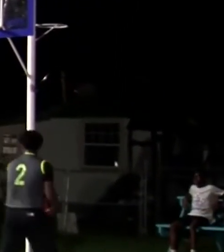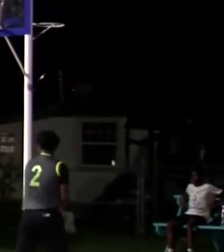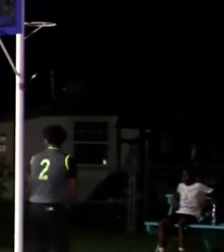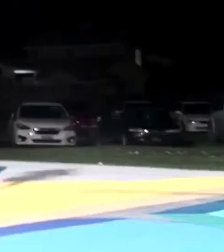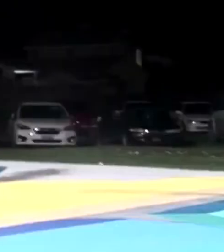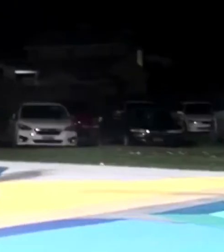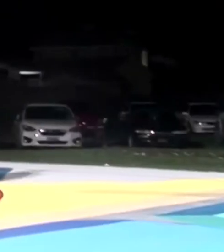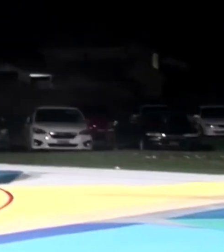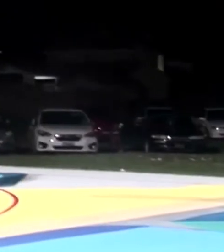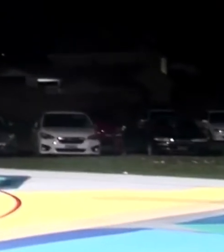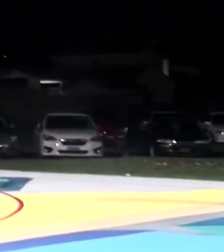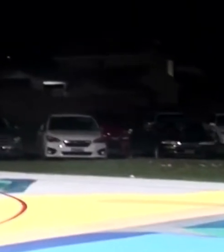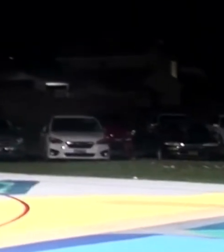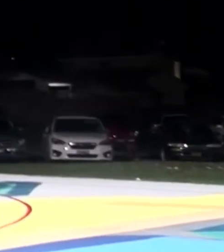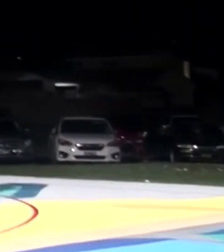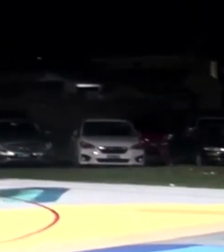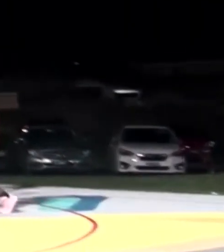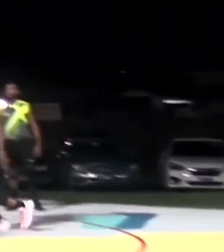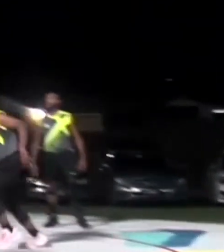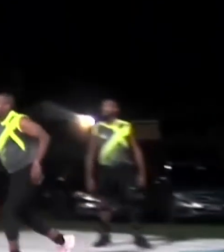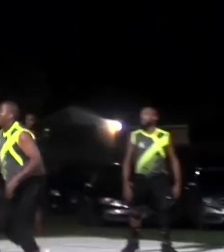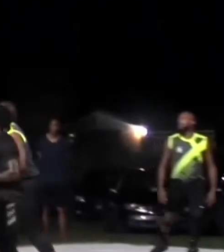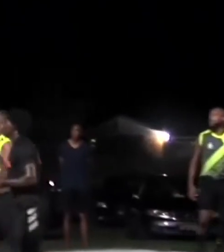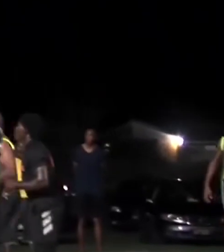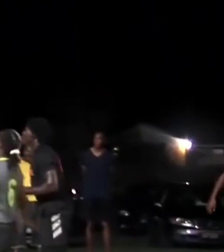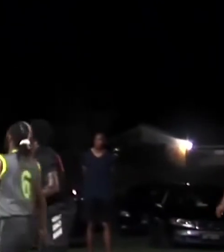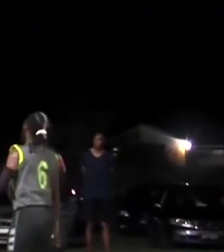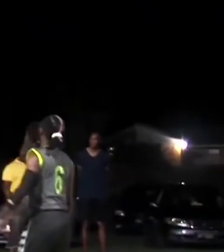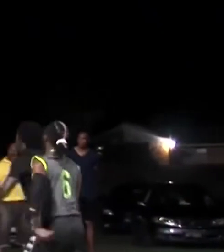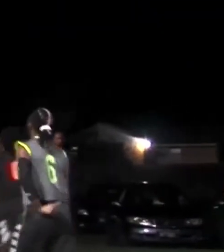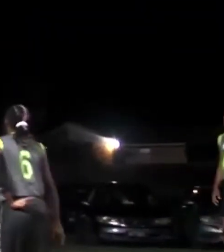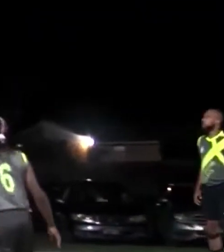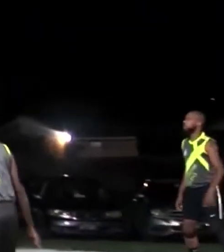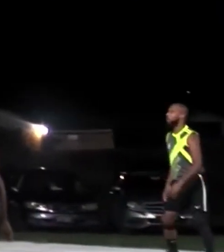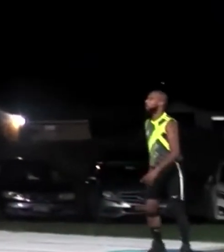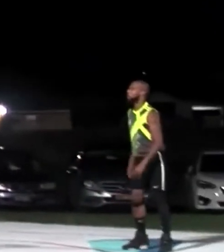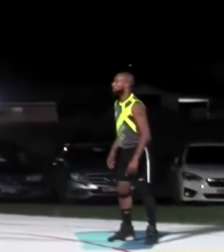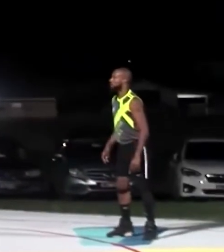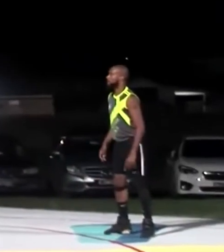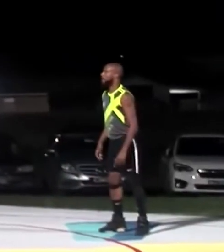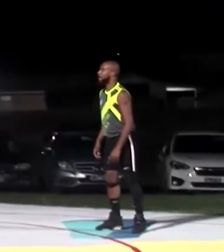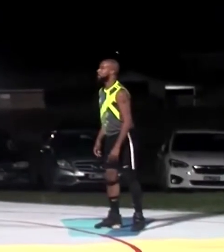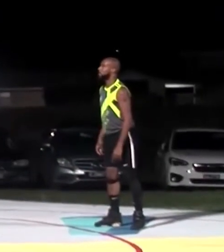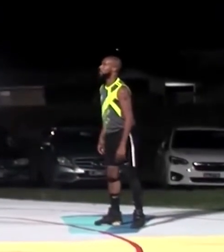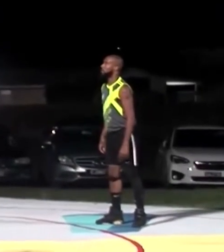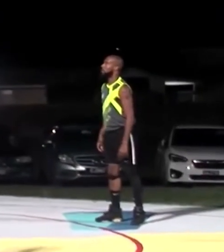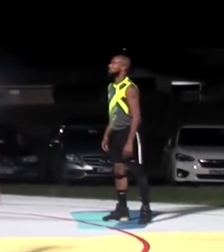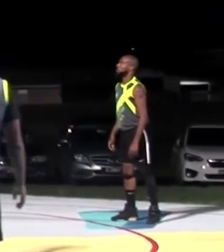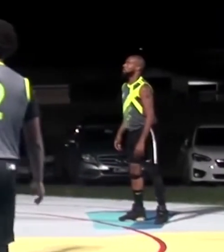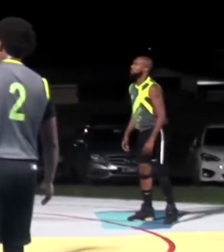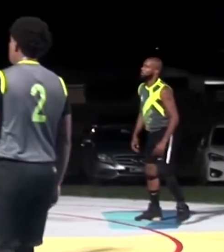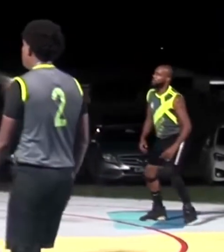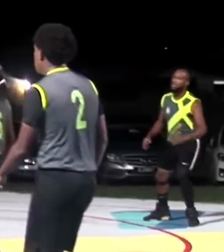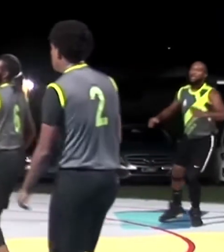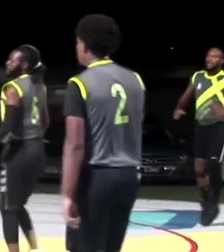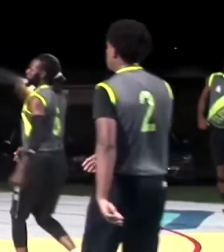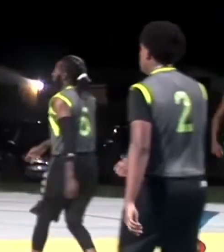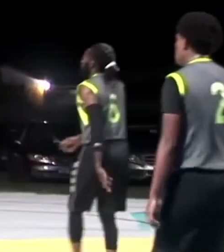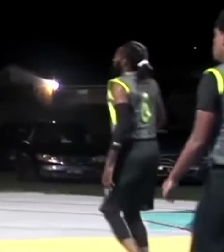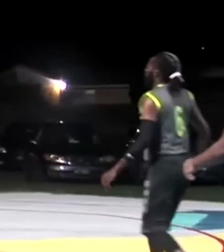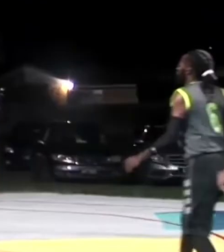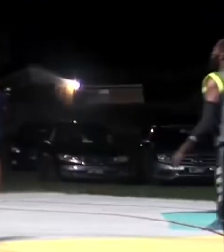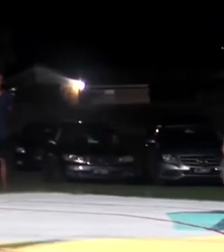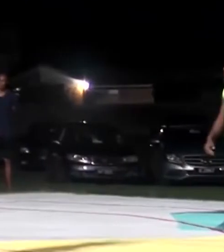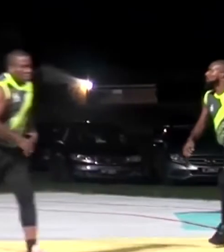But the first half really belonged to the Celtics, dominant in the paint. clear size advantage. That's 2 more.